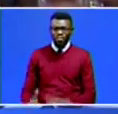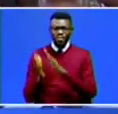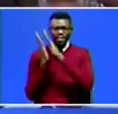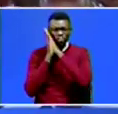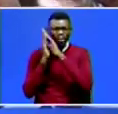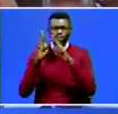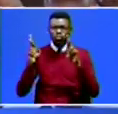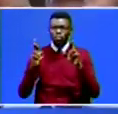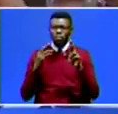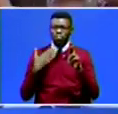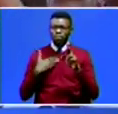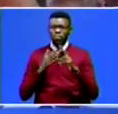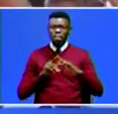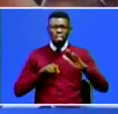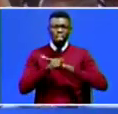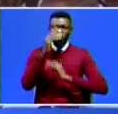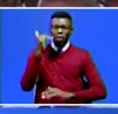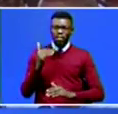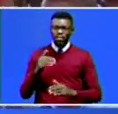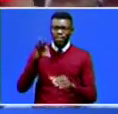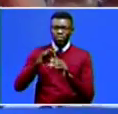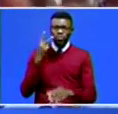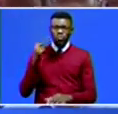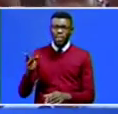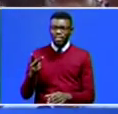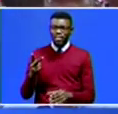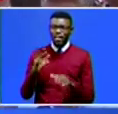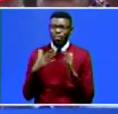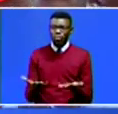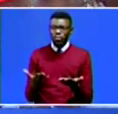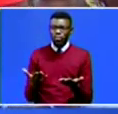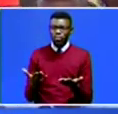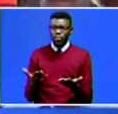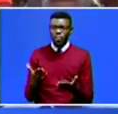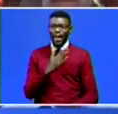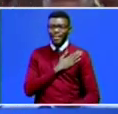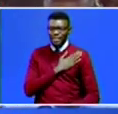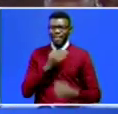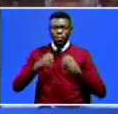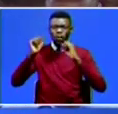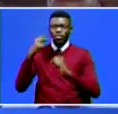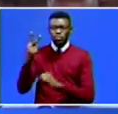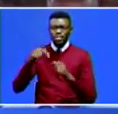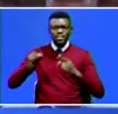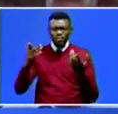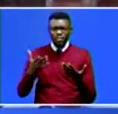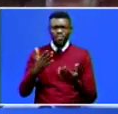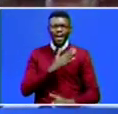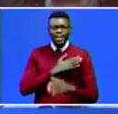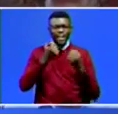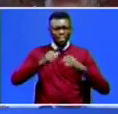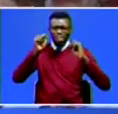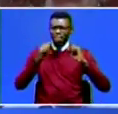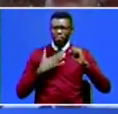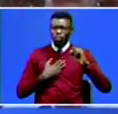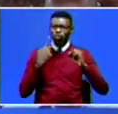kufanya nini? Sasa utaambia nini watu na kura 200? Principal wawili ati walikuwa najiita principal wa NASA, watu